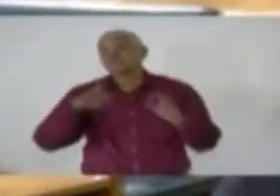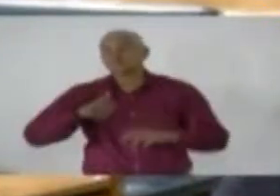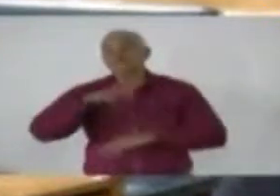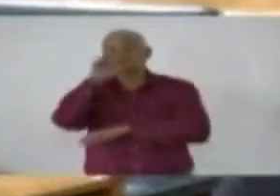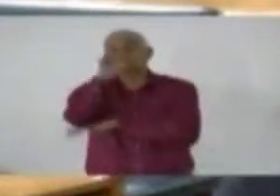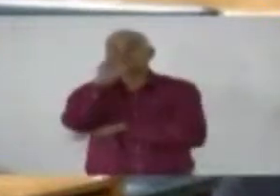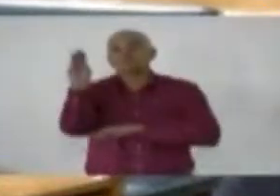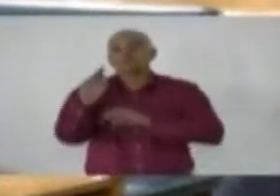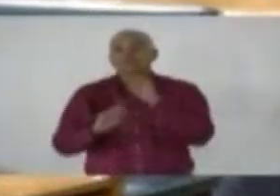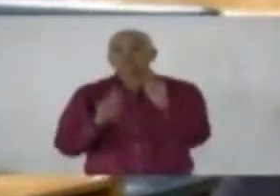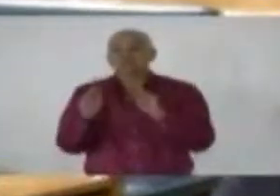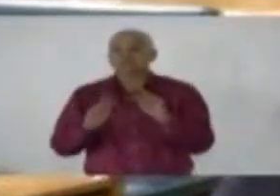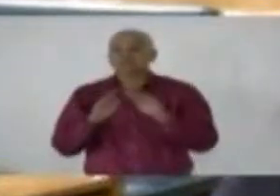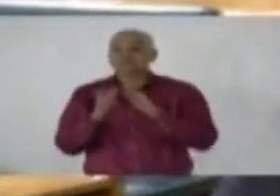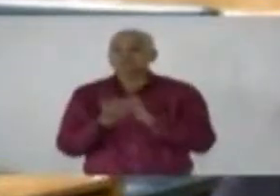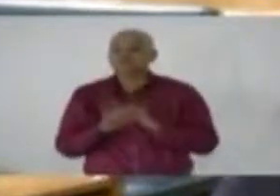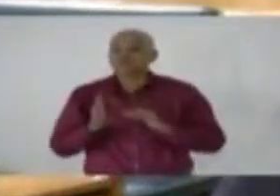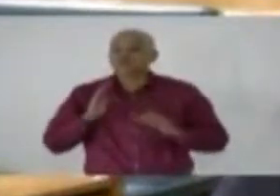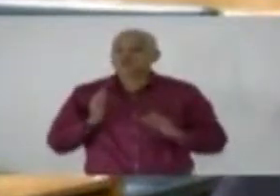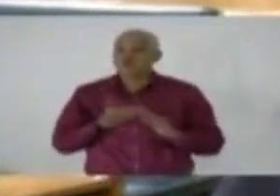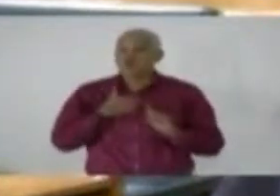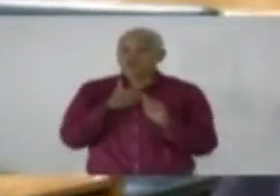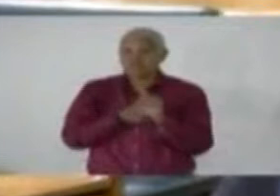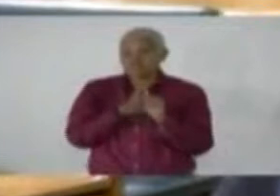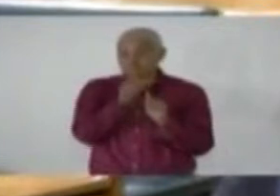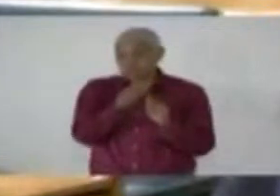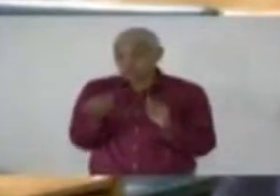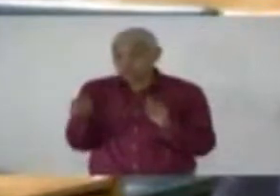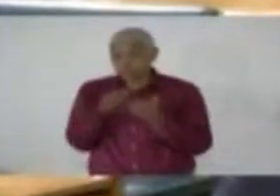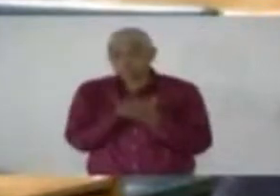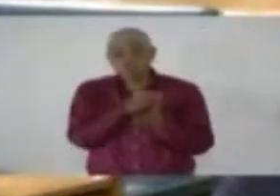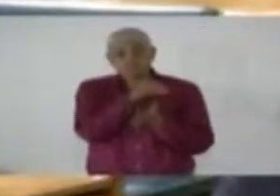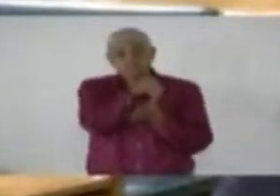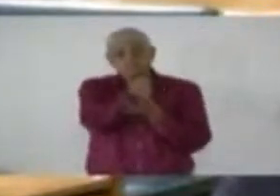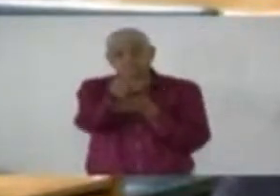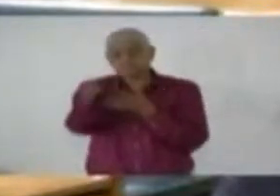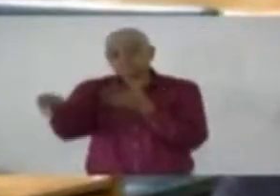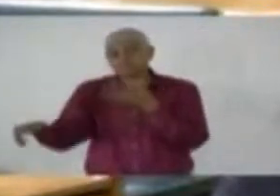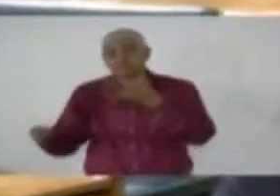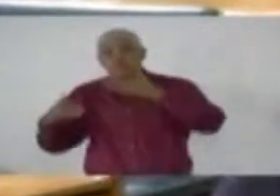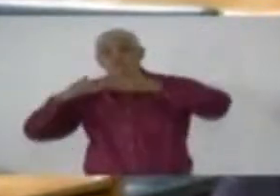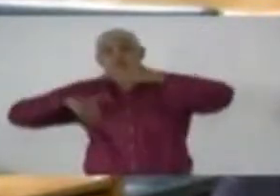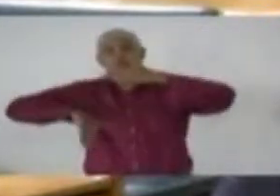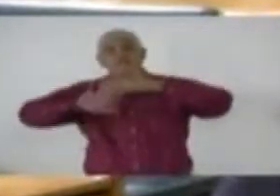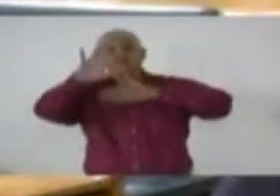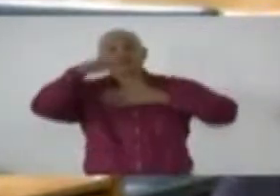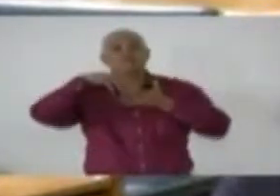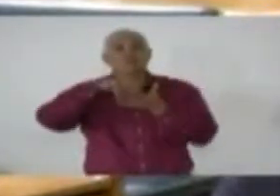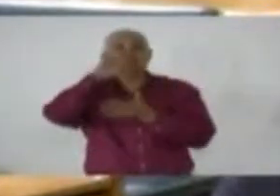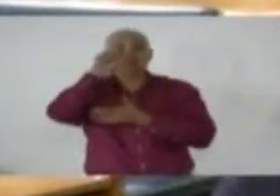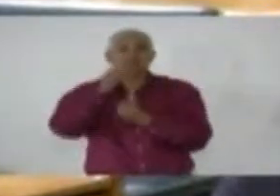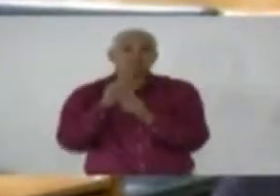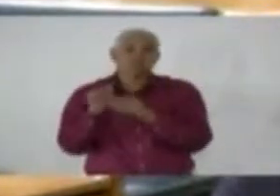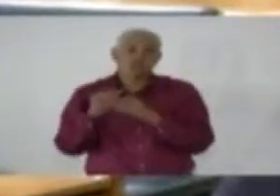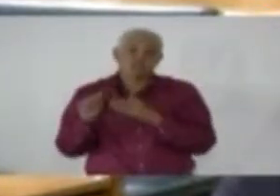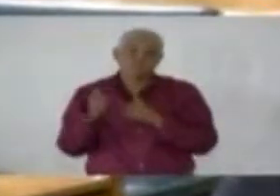Jamaica. Our per capita GDP is under $5,000